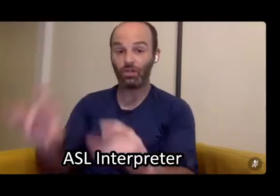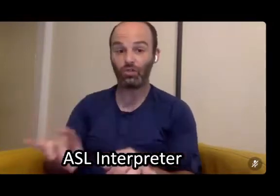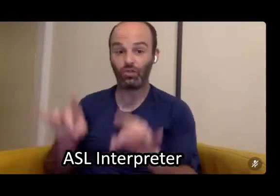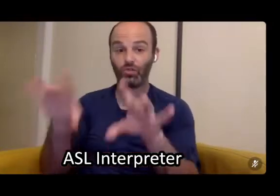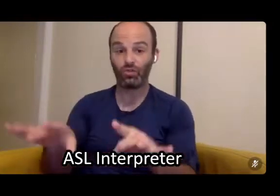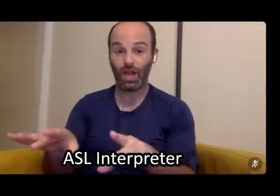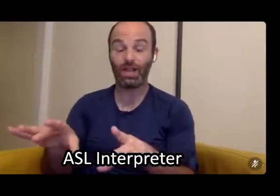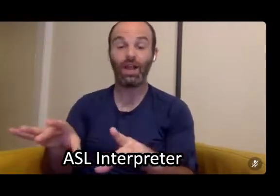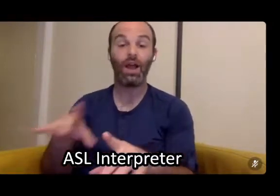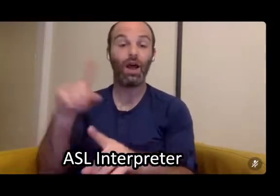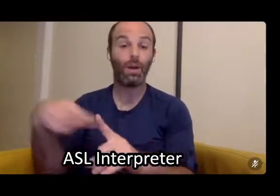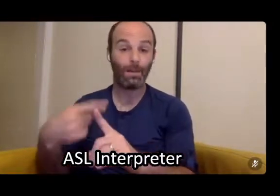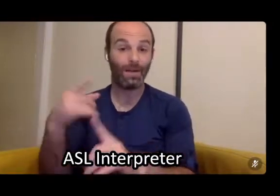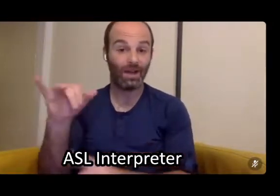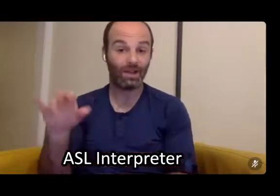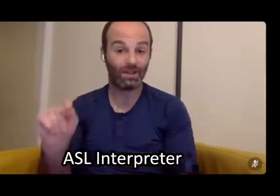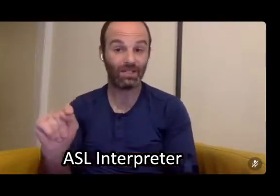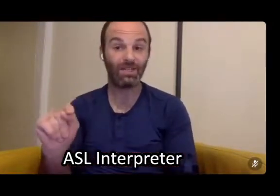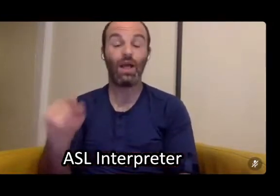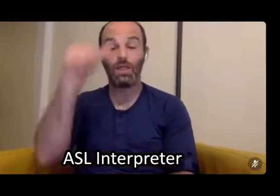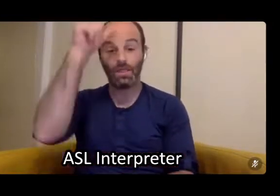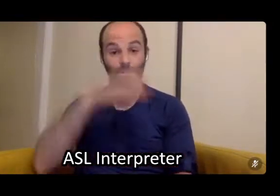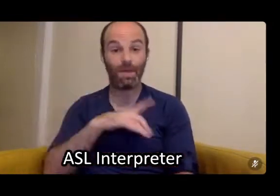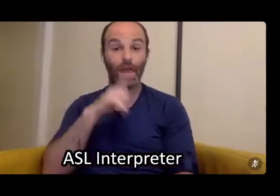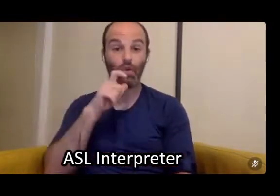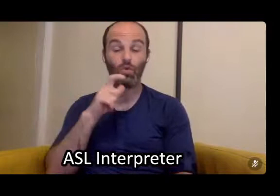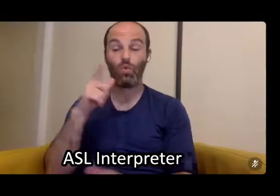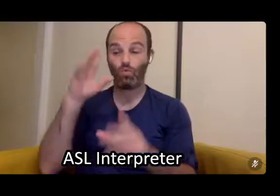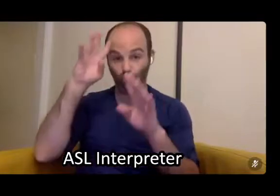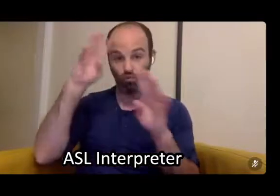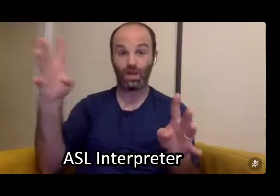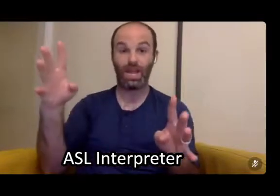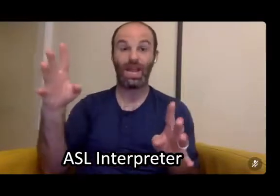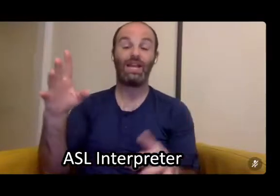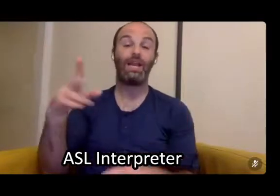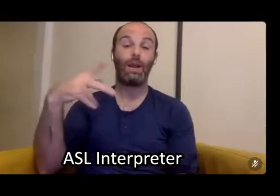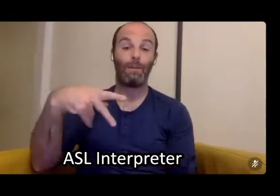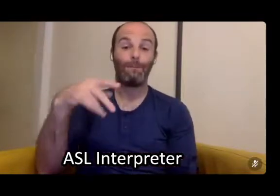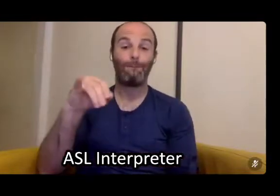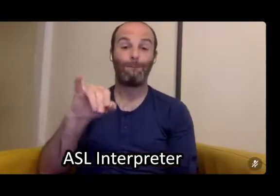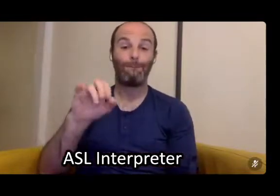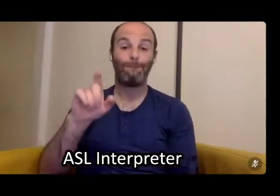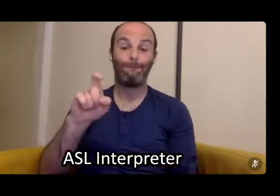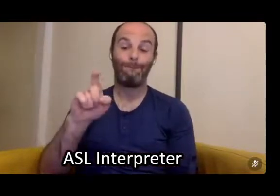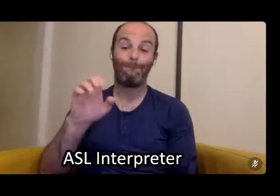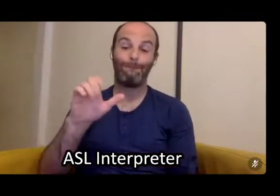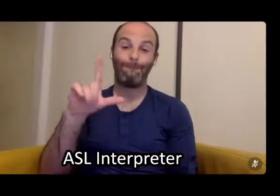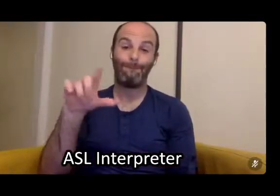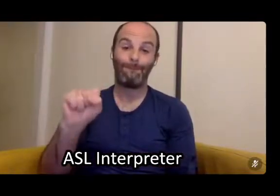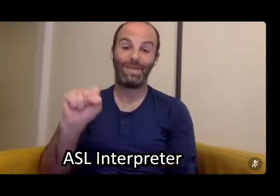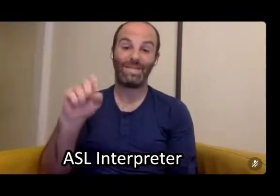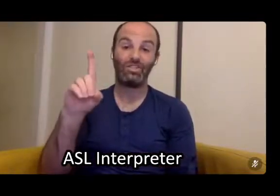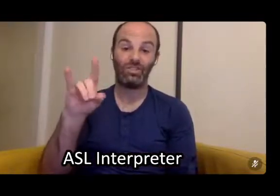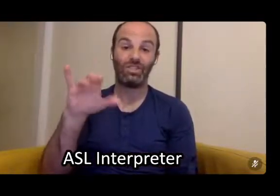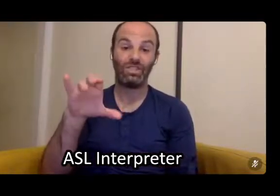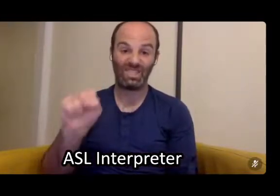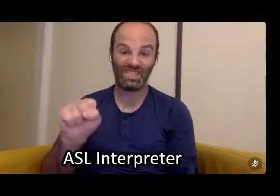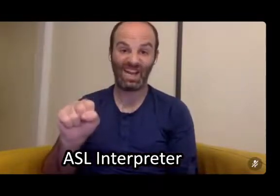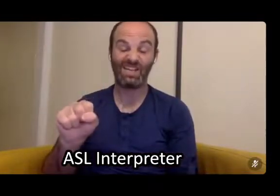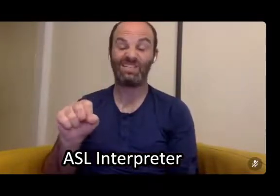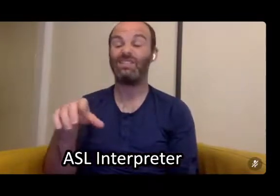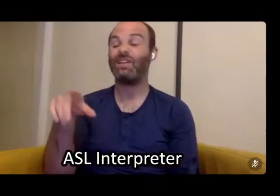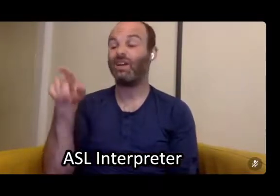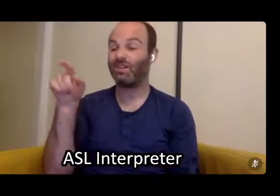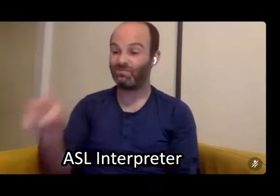that created them is incredibly supportive of the blind community, and was unable to send us a set, but he's incredibly